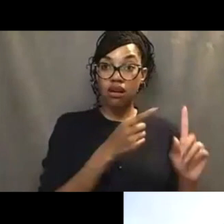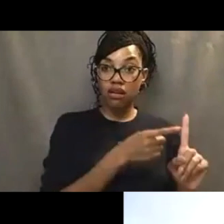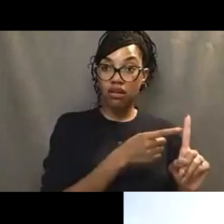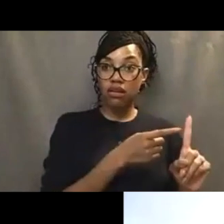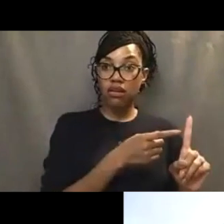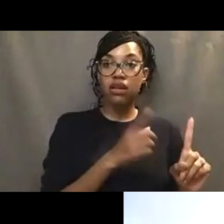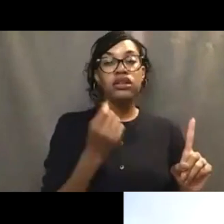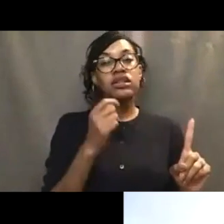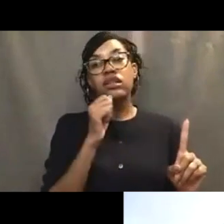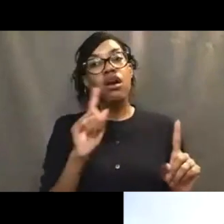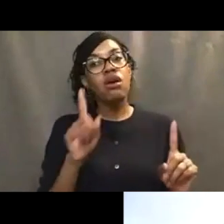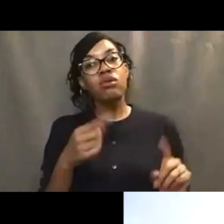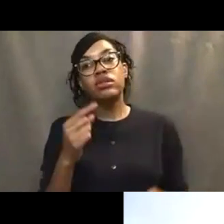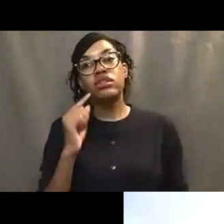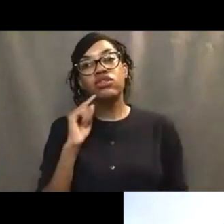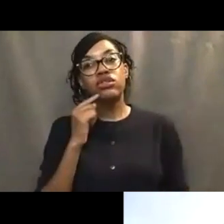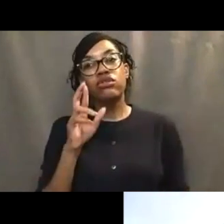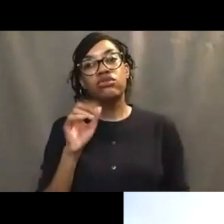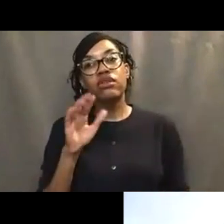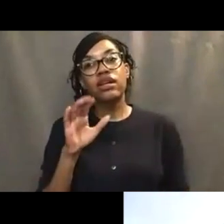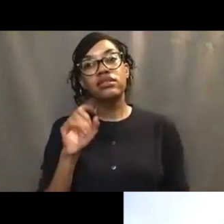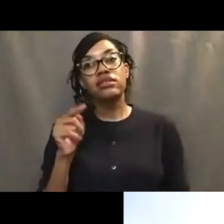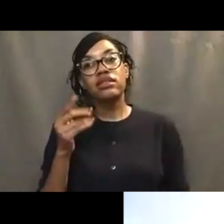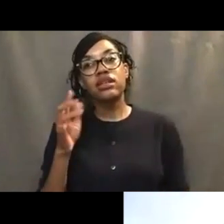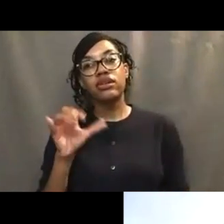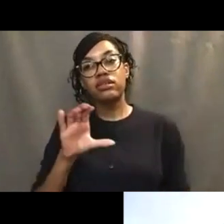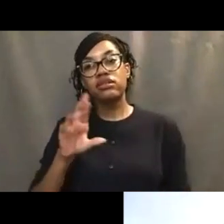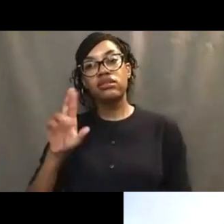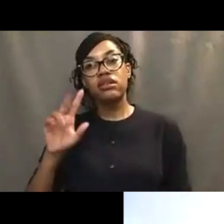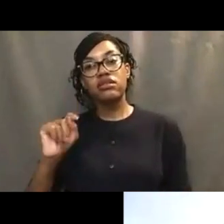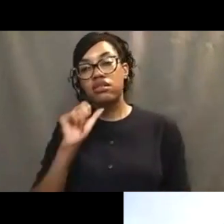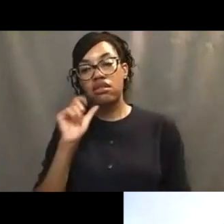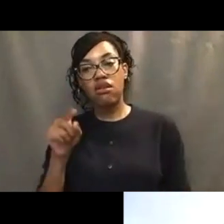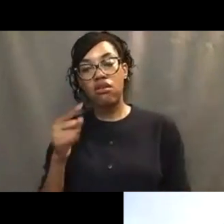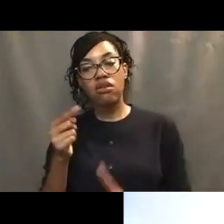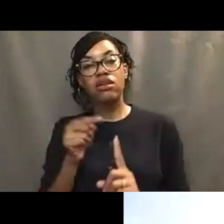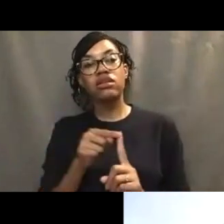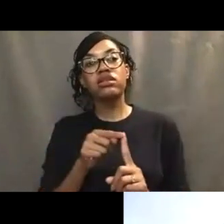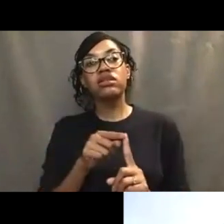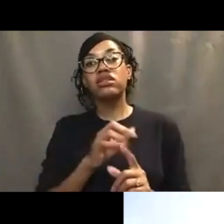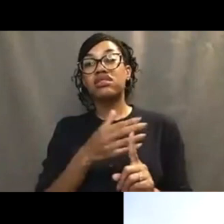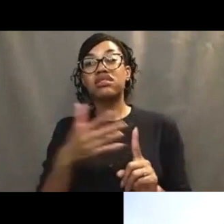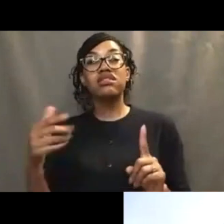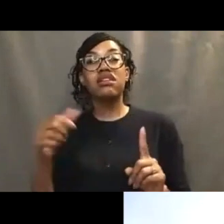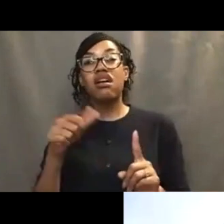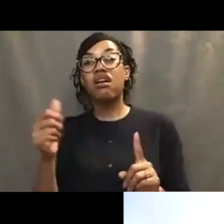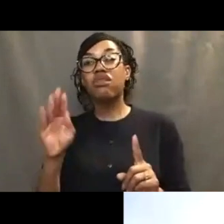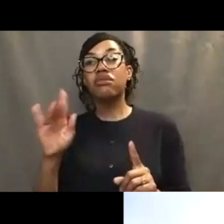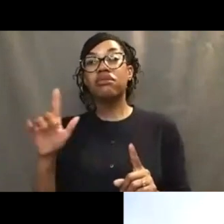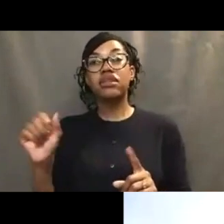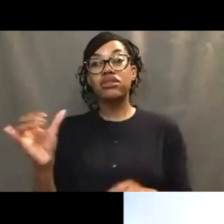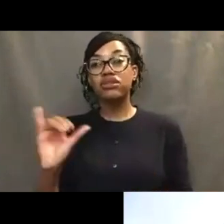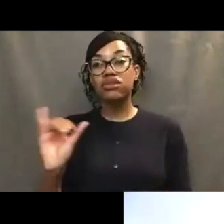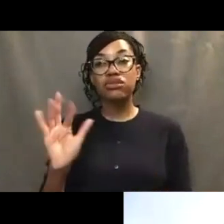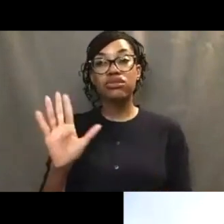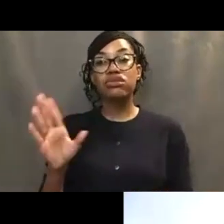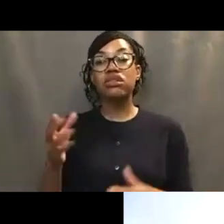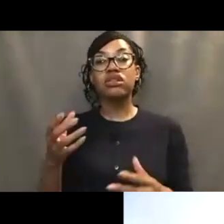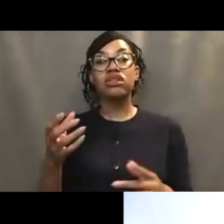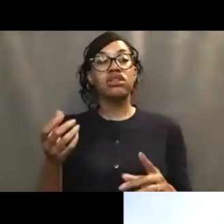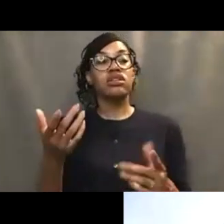the critical race theory stuff. We had a whole huge slew of bills attacking